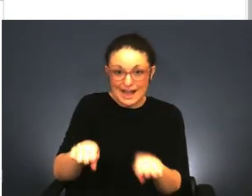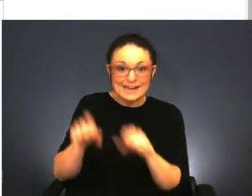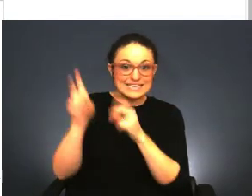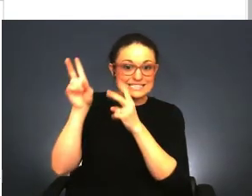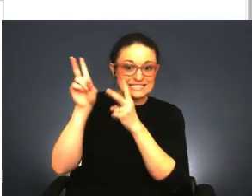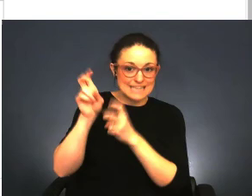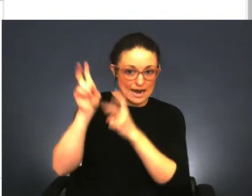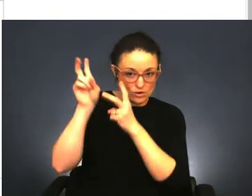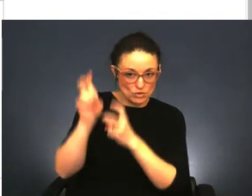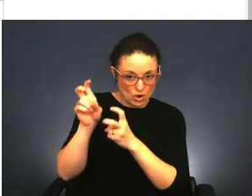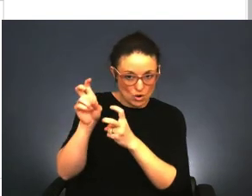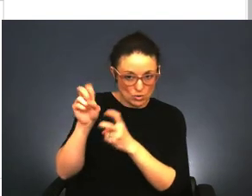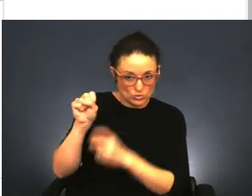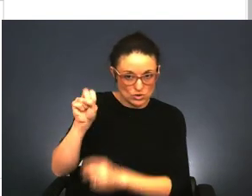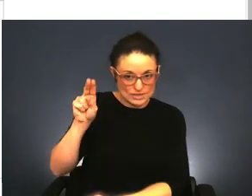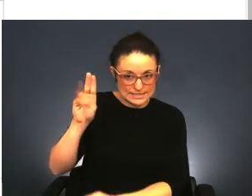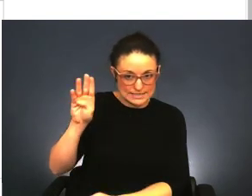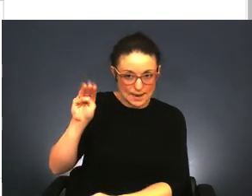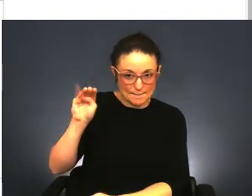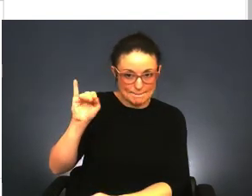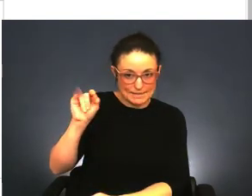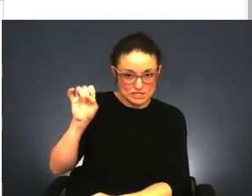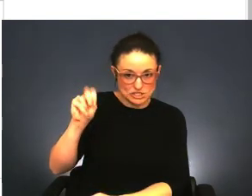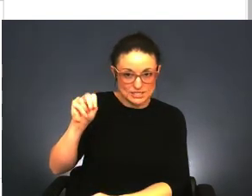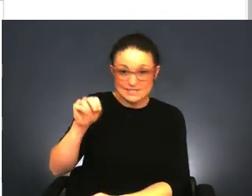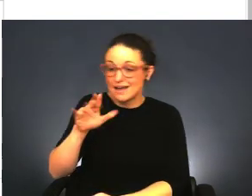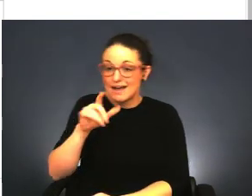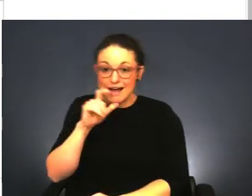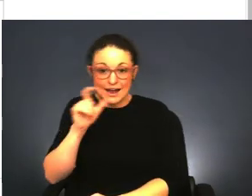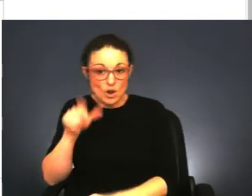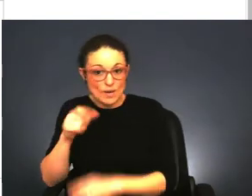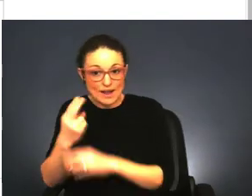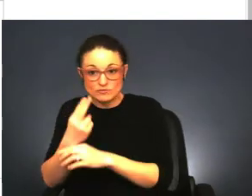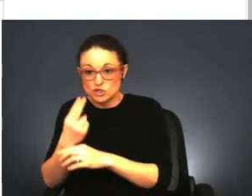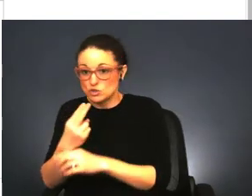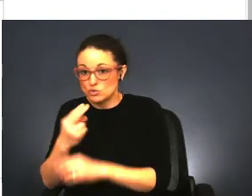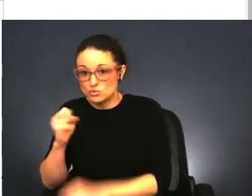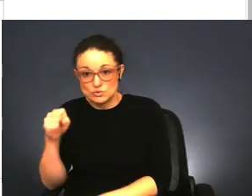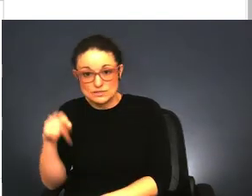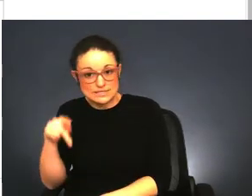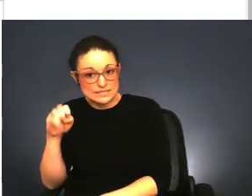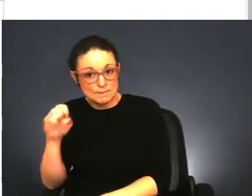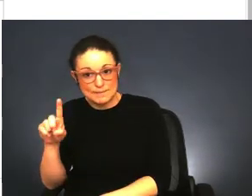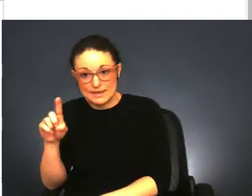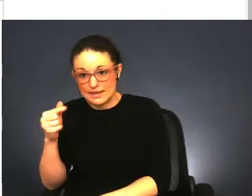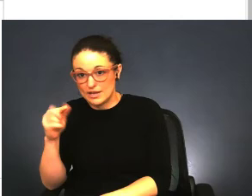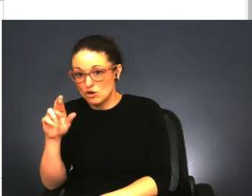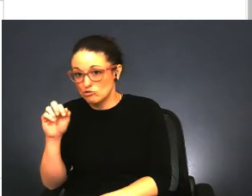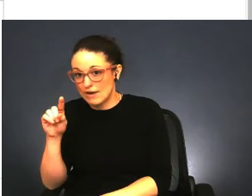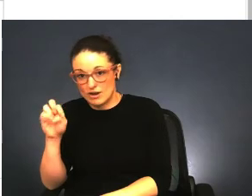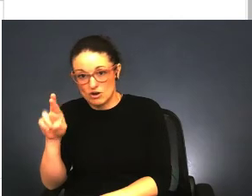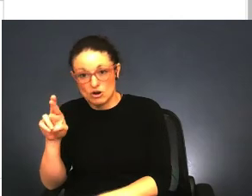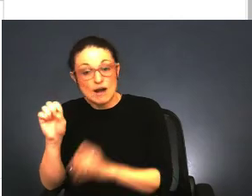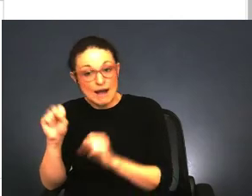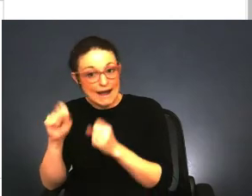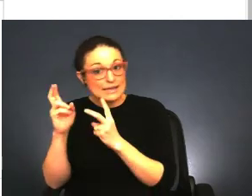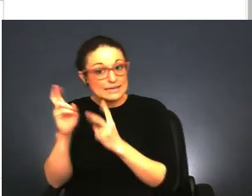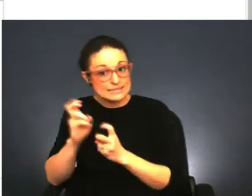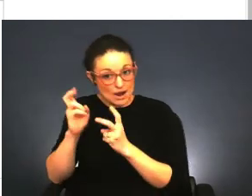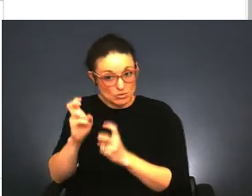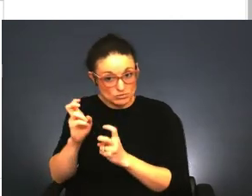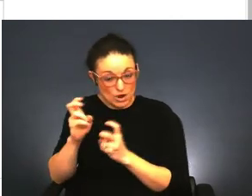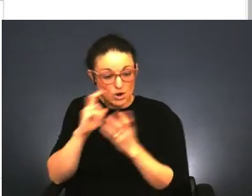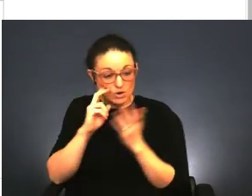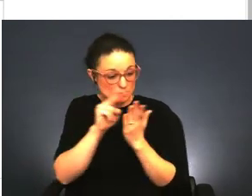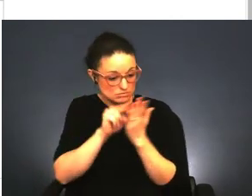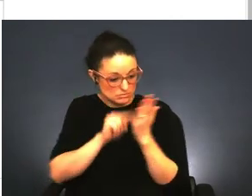submissions. So I don't have to use SpeedGrader. I can download them and I can enter the grades manually like I